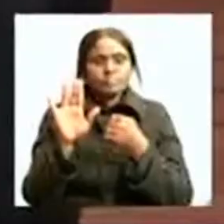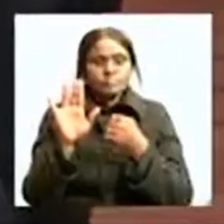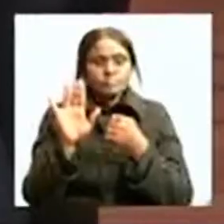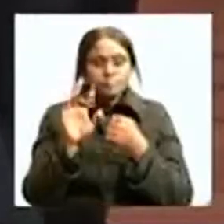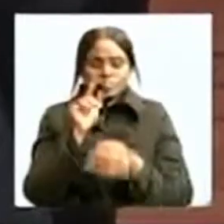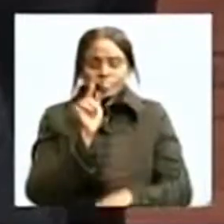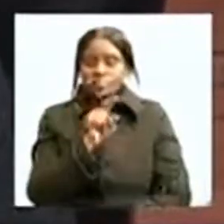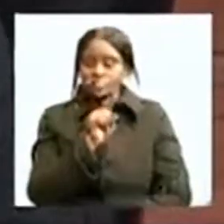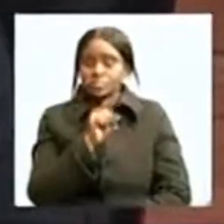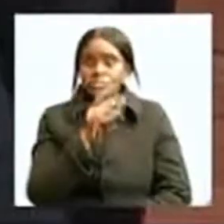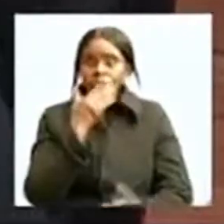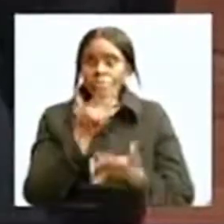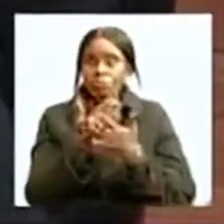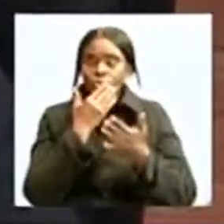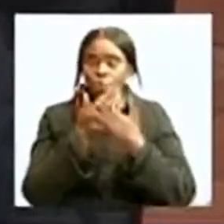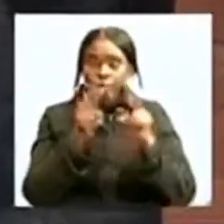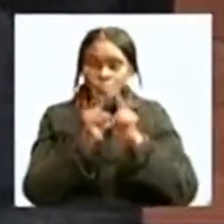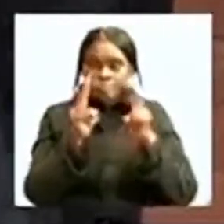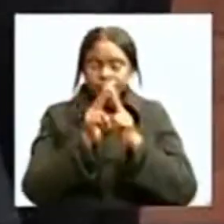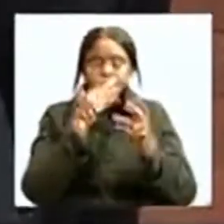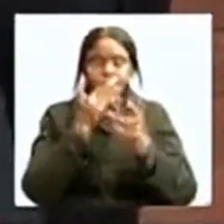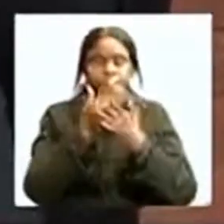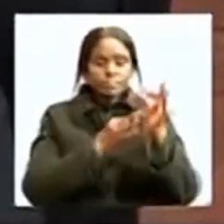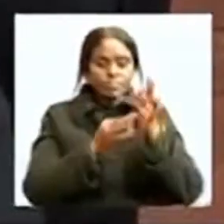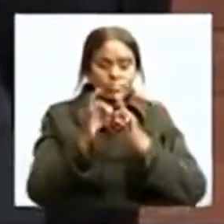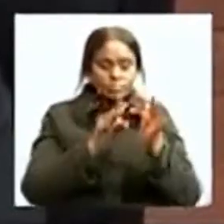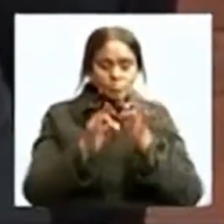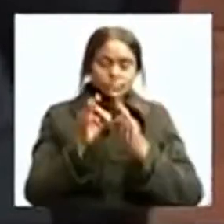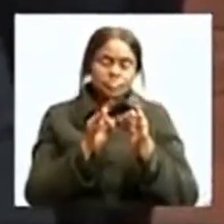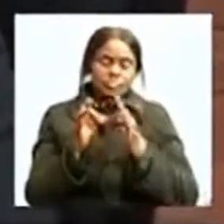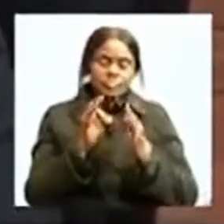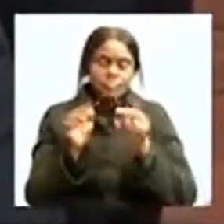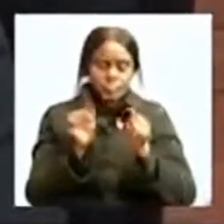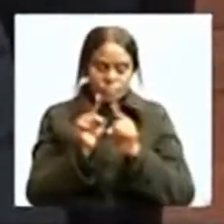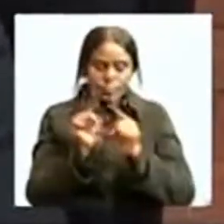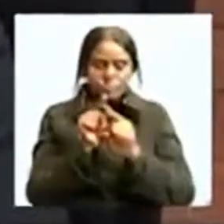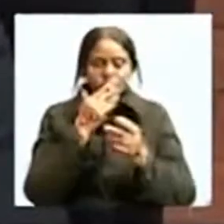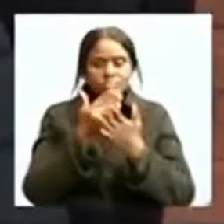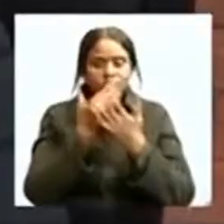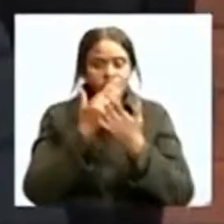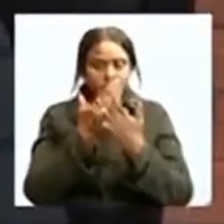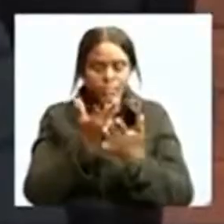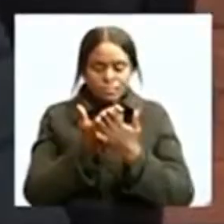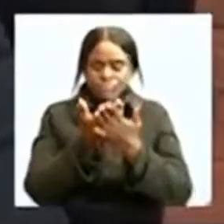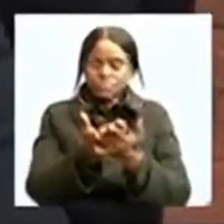that very good elaboration and a very good submission.